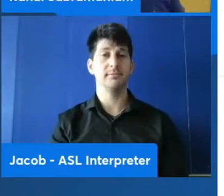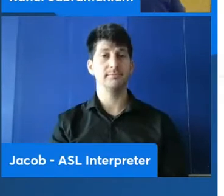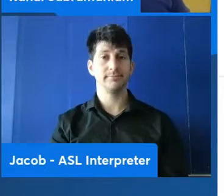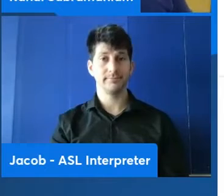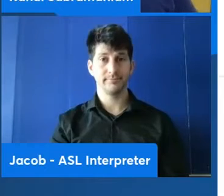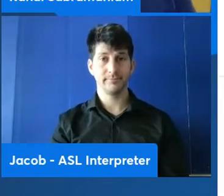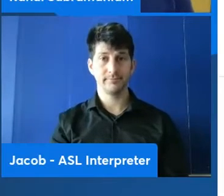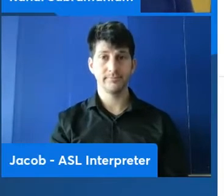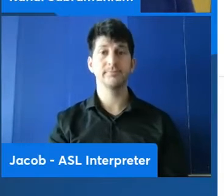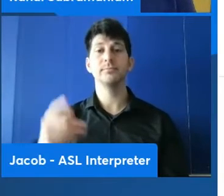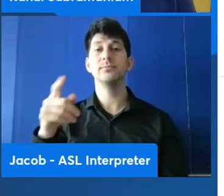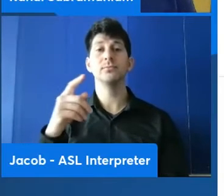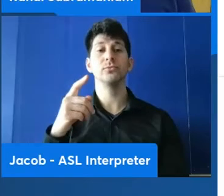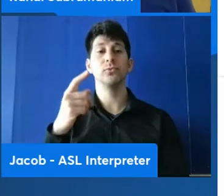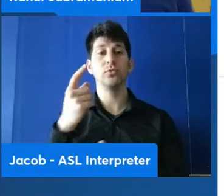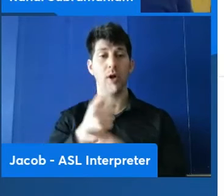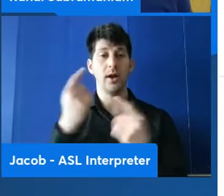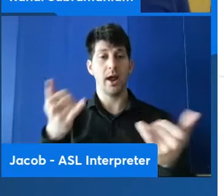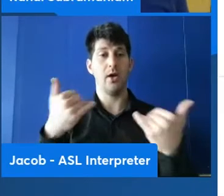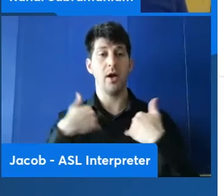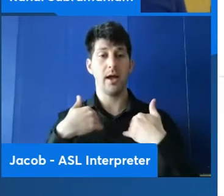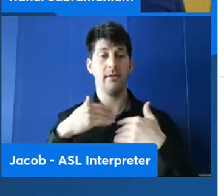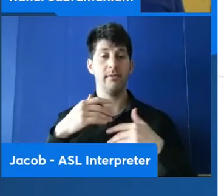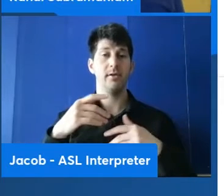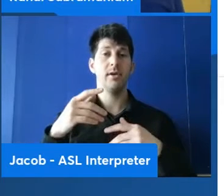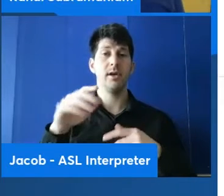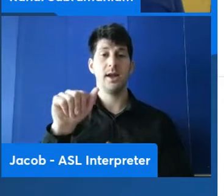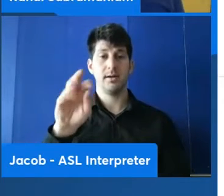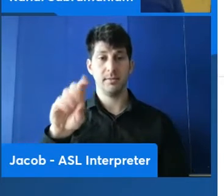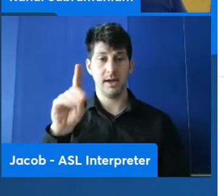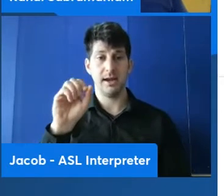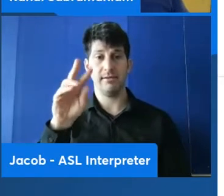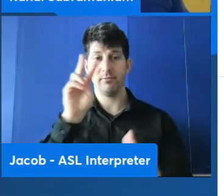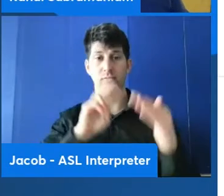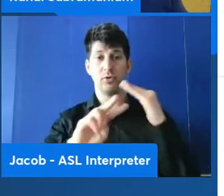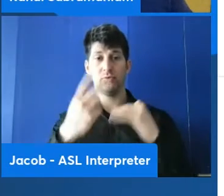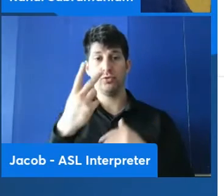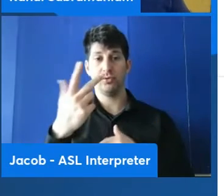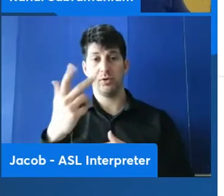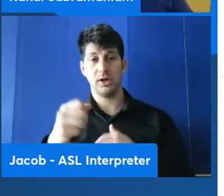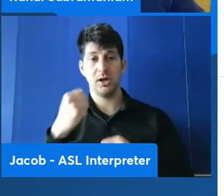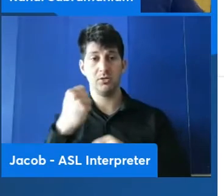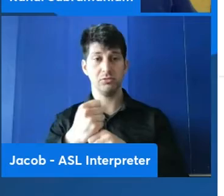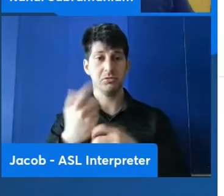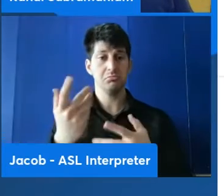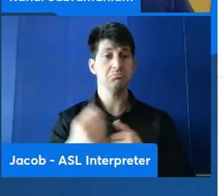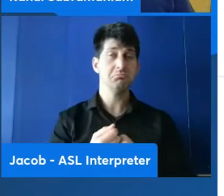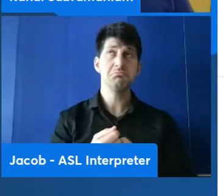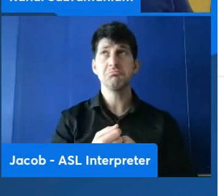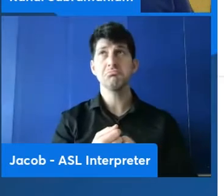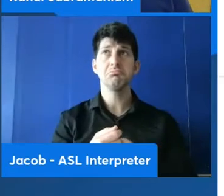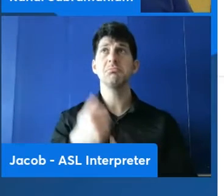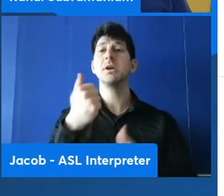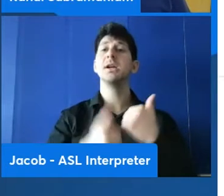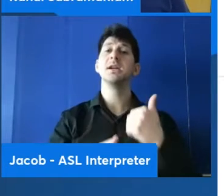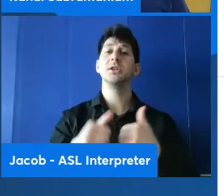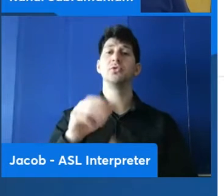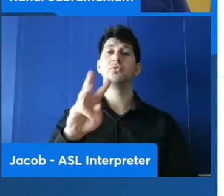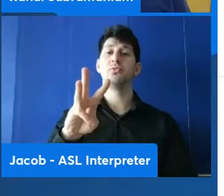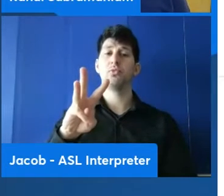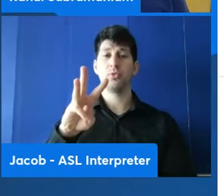optimized right now for AMD, if I look at the next 2 or 3 years, I expect that pretty much every workload would be running on